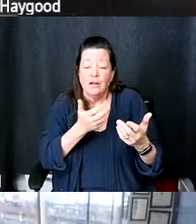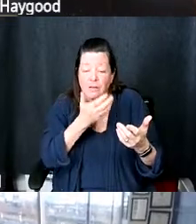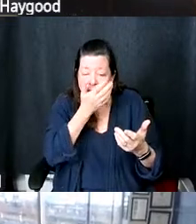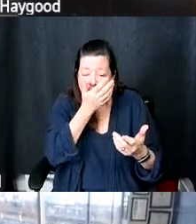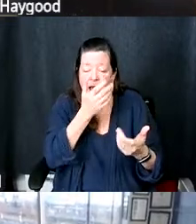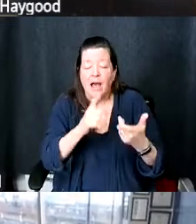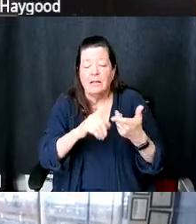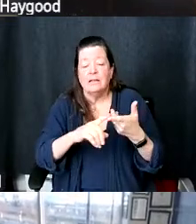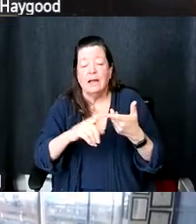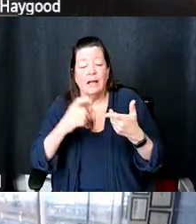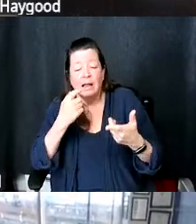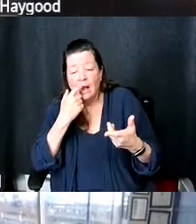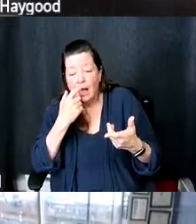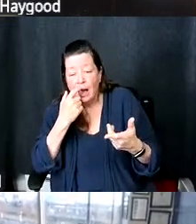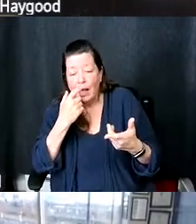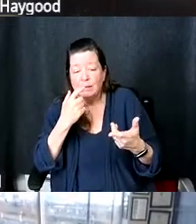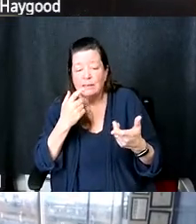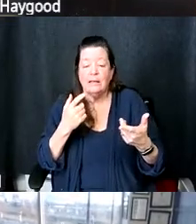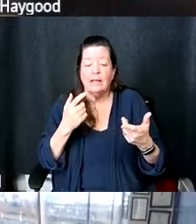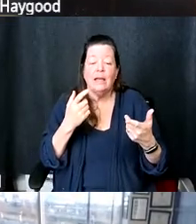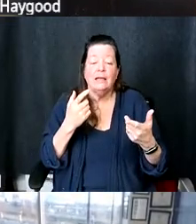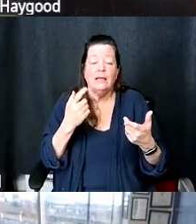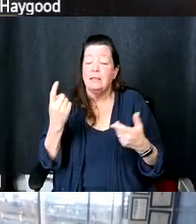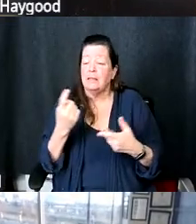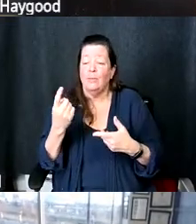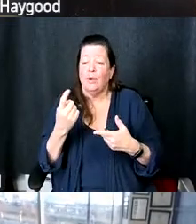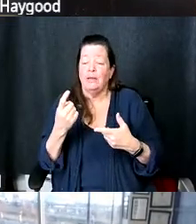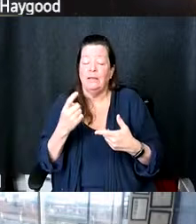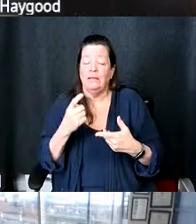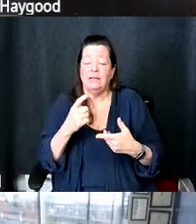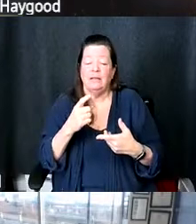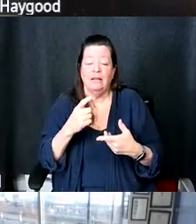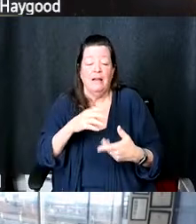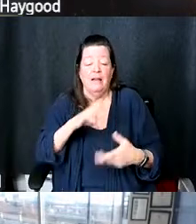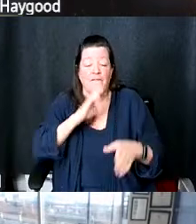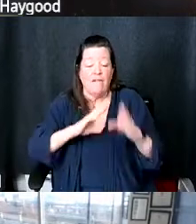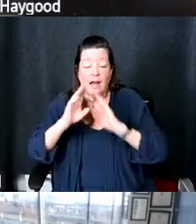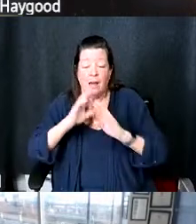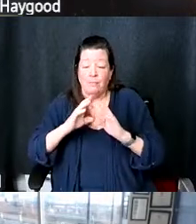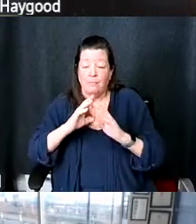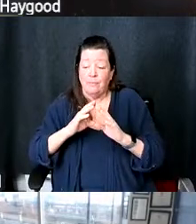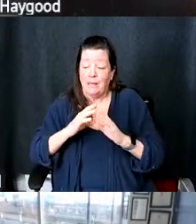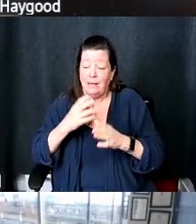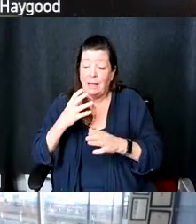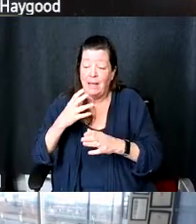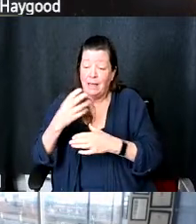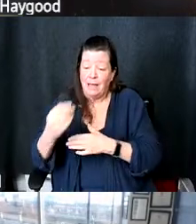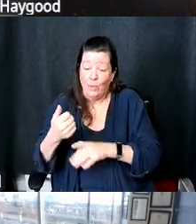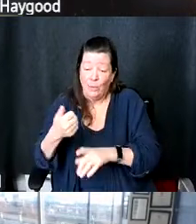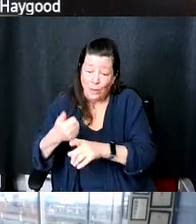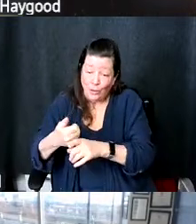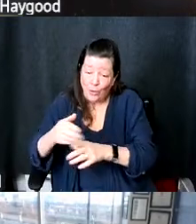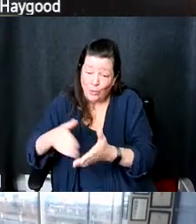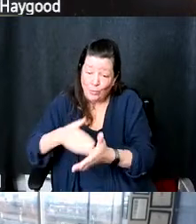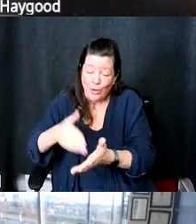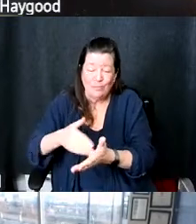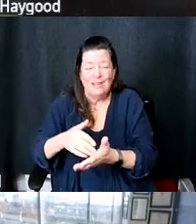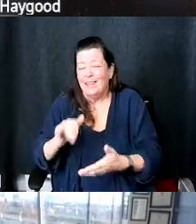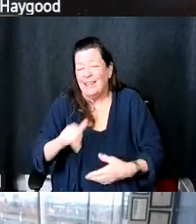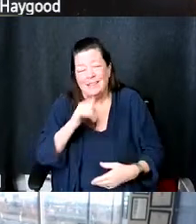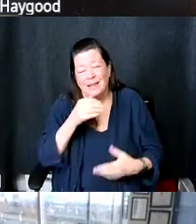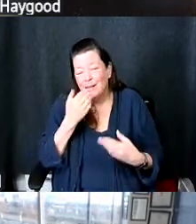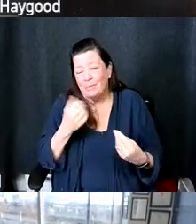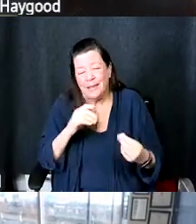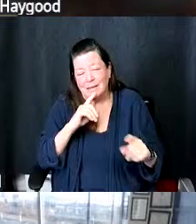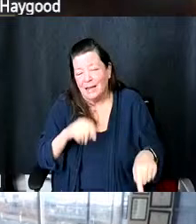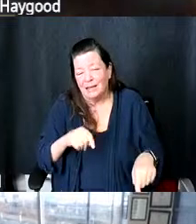And every once in a while, somebody's just fed up with it and they get out there with the broom, which is not the best solution. And so it is so just to note